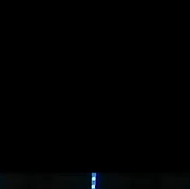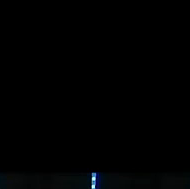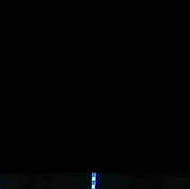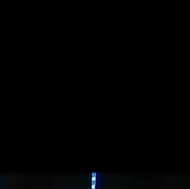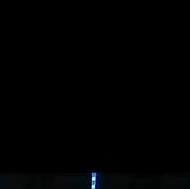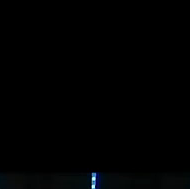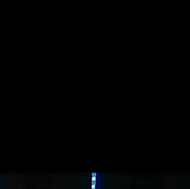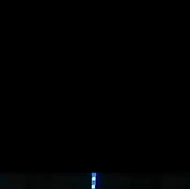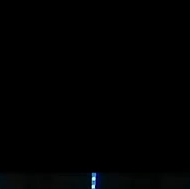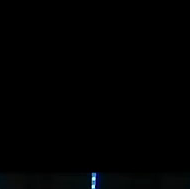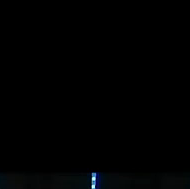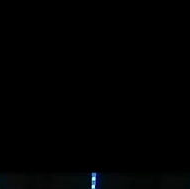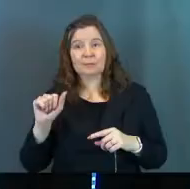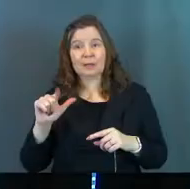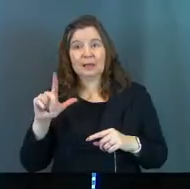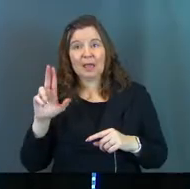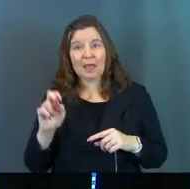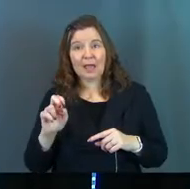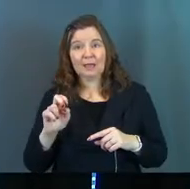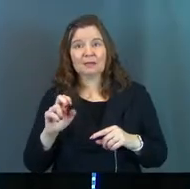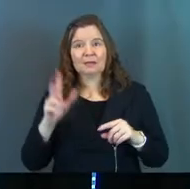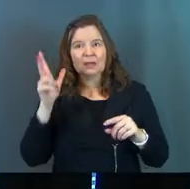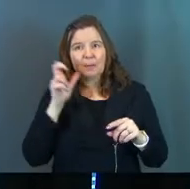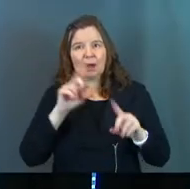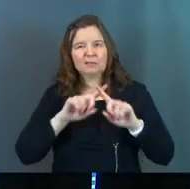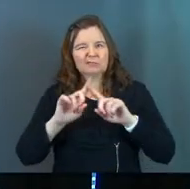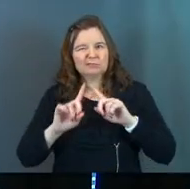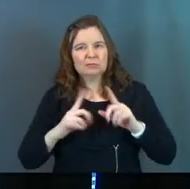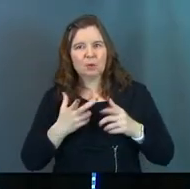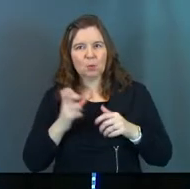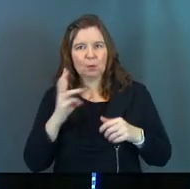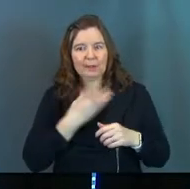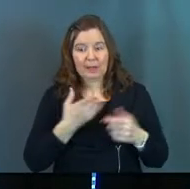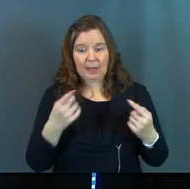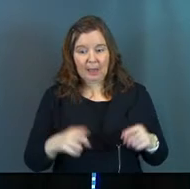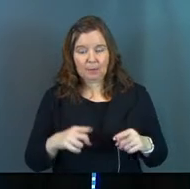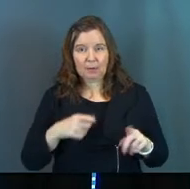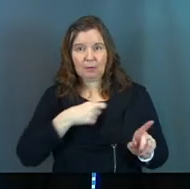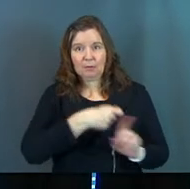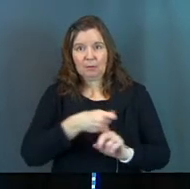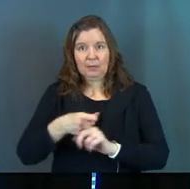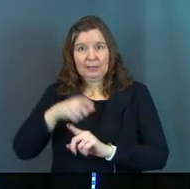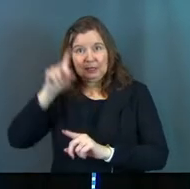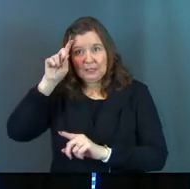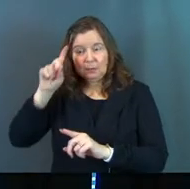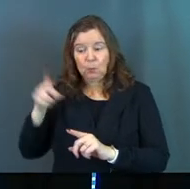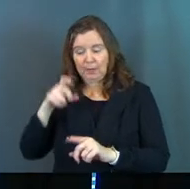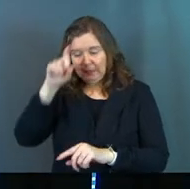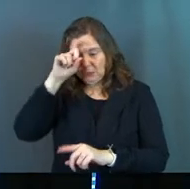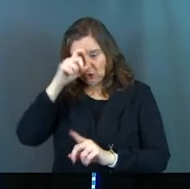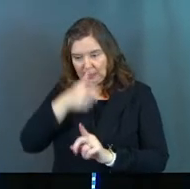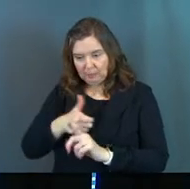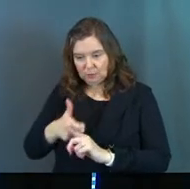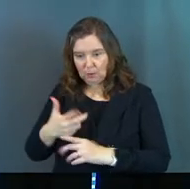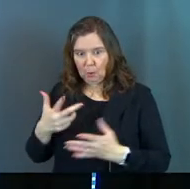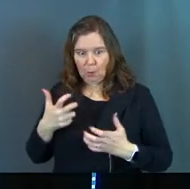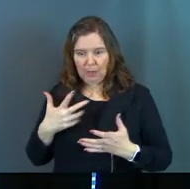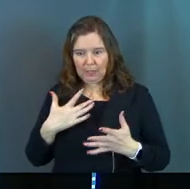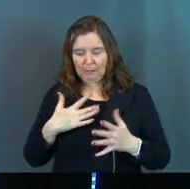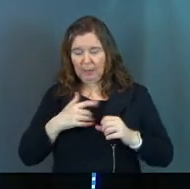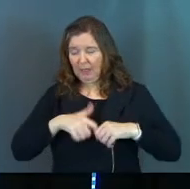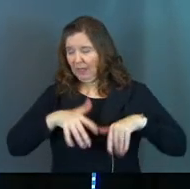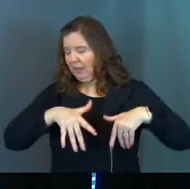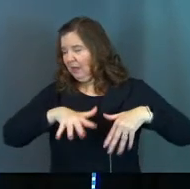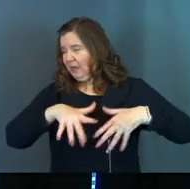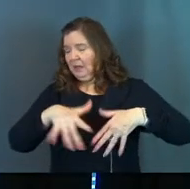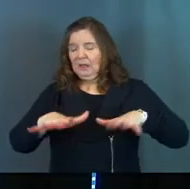his plagues had come upon Egypt, this weird thing happened. This weird thing happened where the Egyptians wanted to be rid